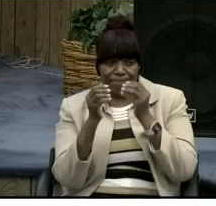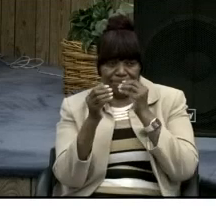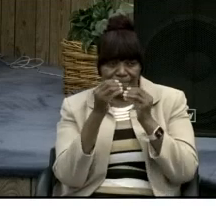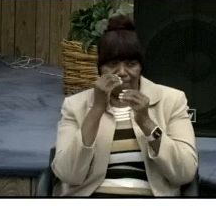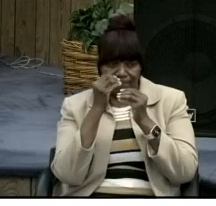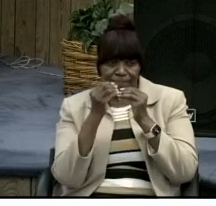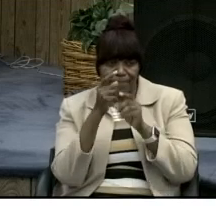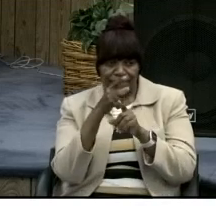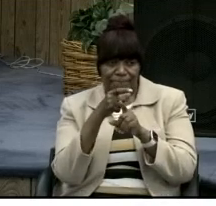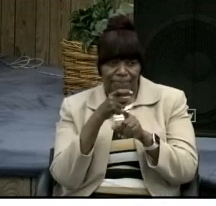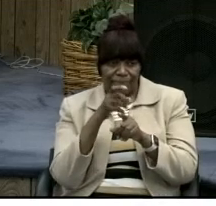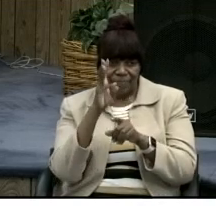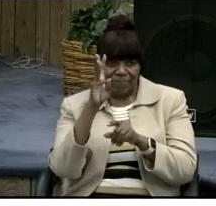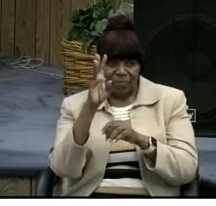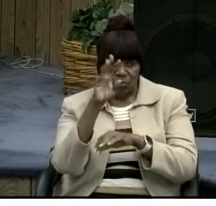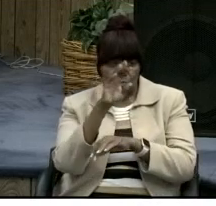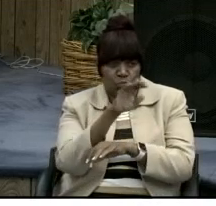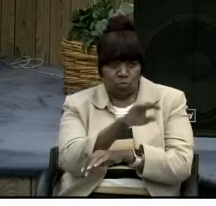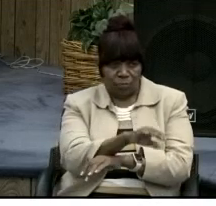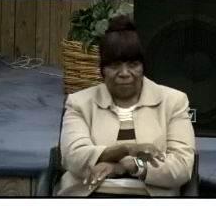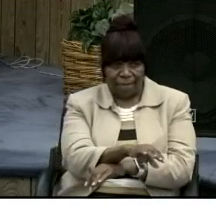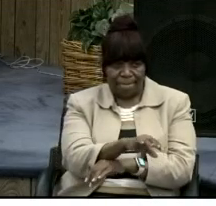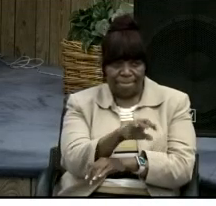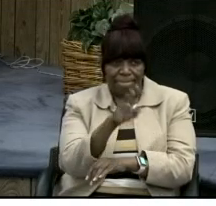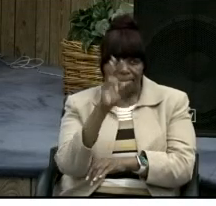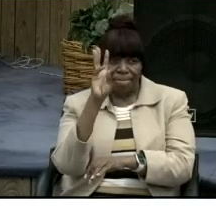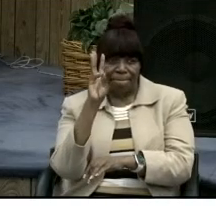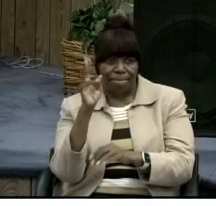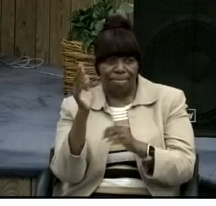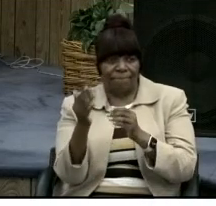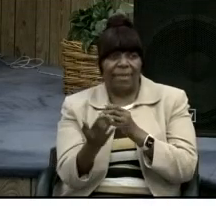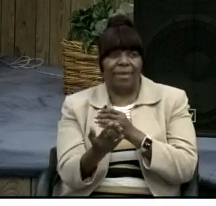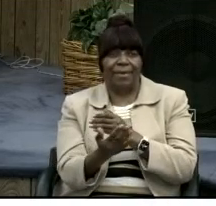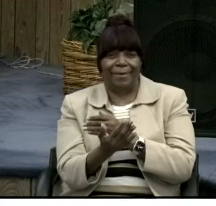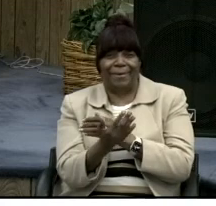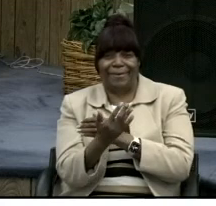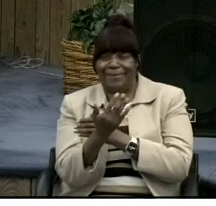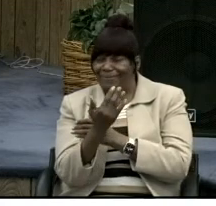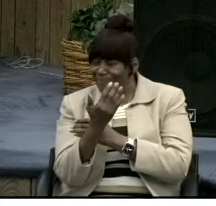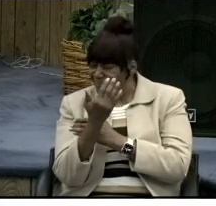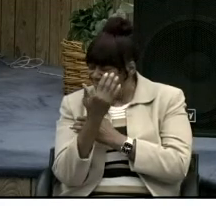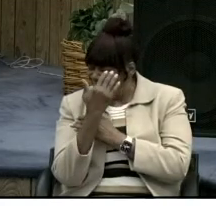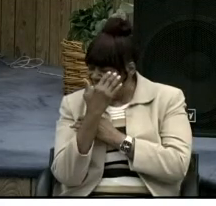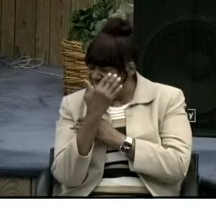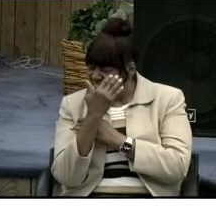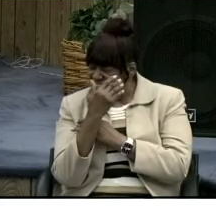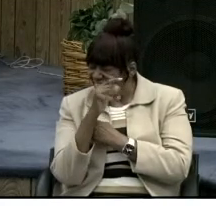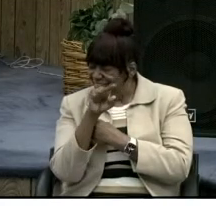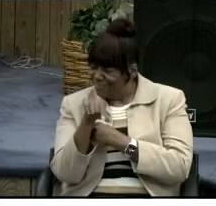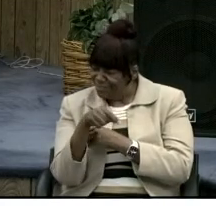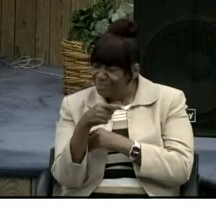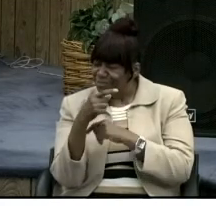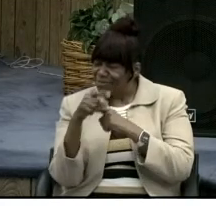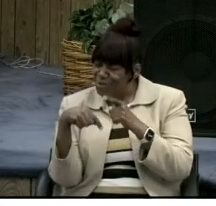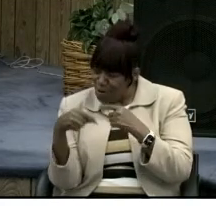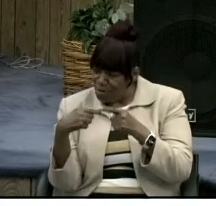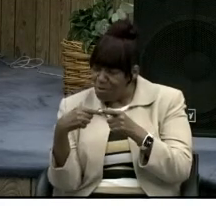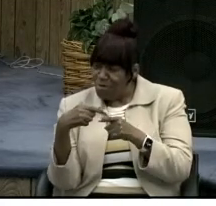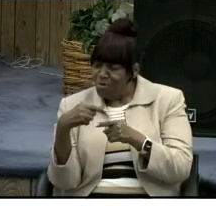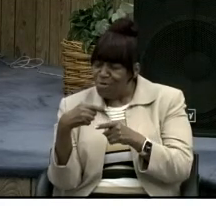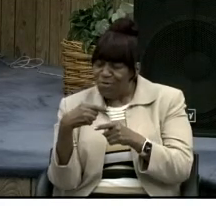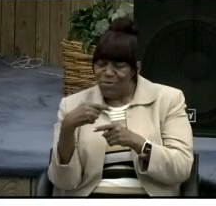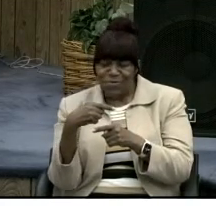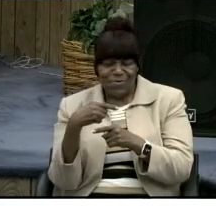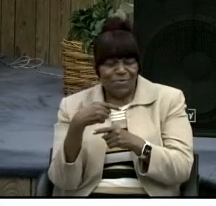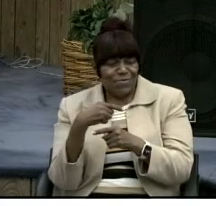6 a.m. The best way to get through a fast is to go to sleep. And when you wake up, praise the Lord, we can eat.